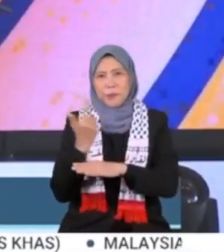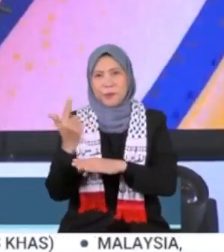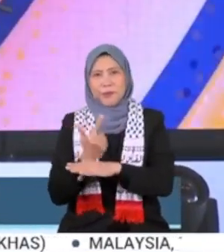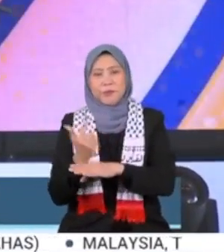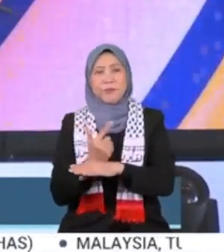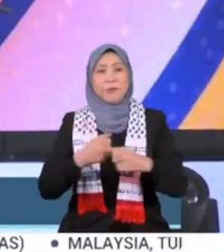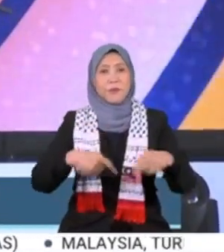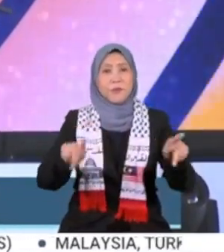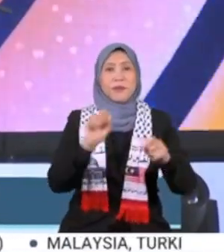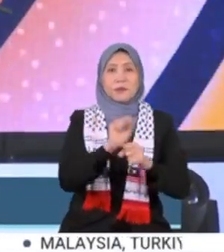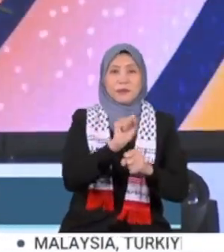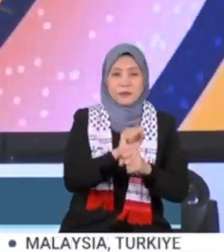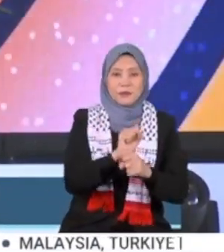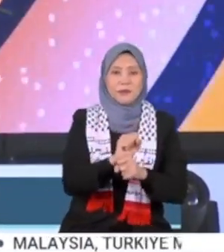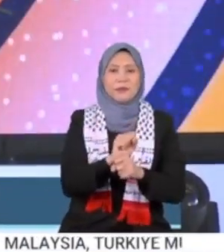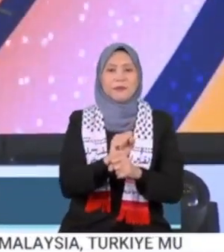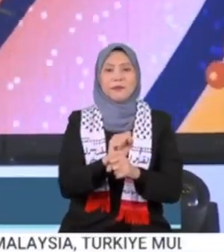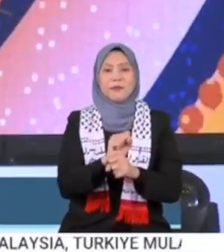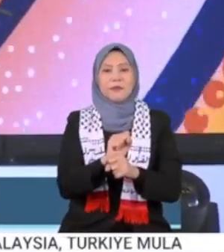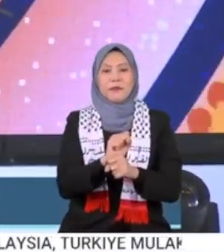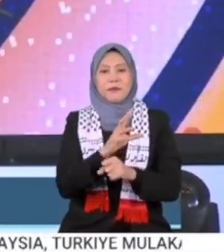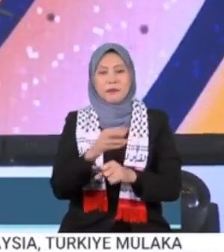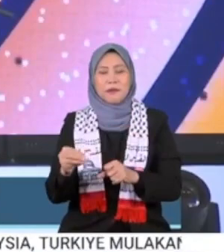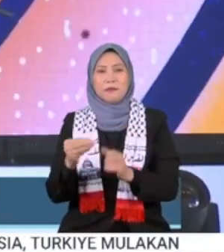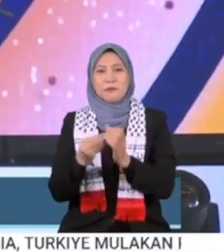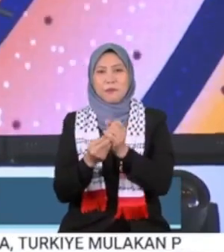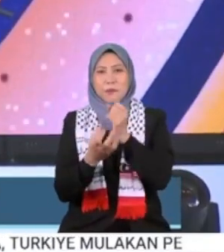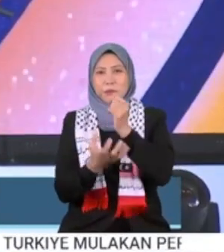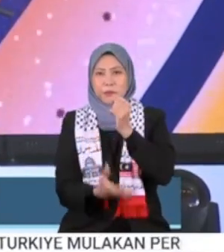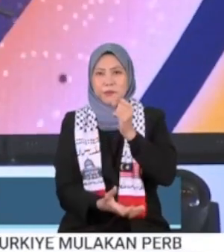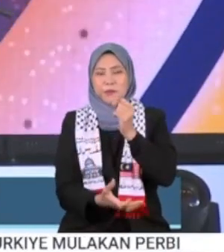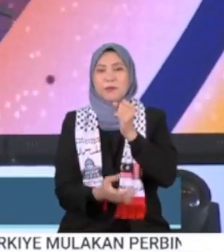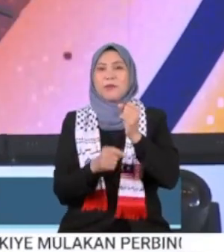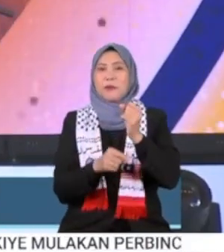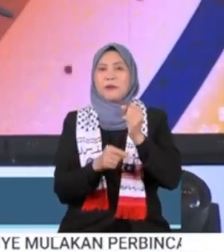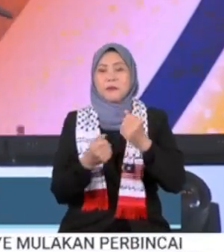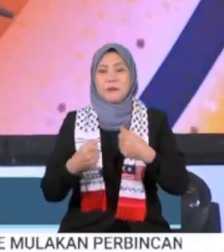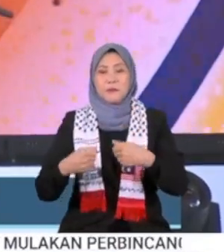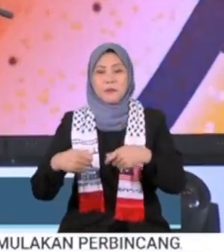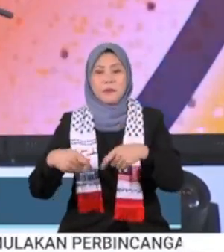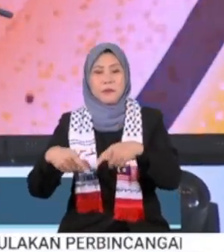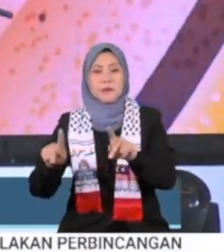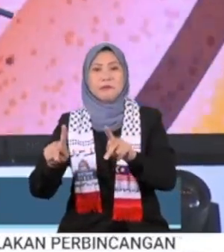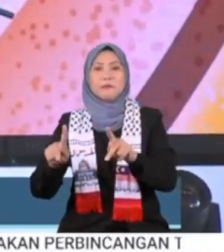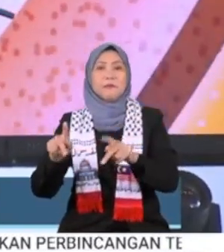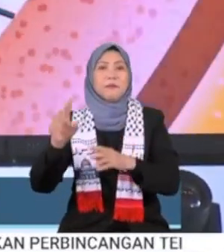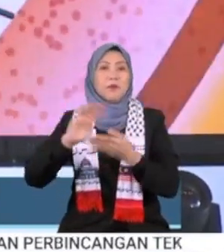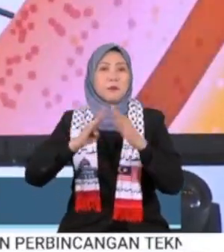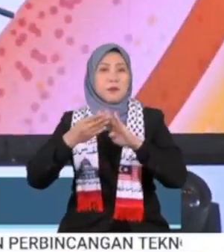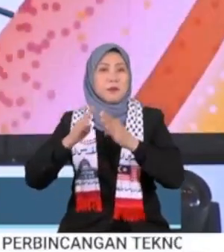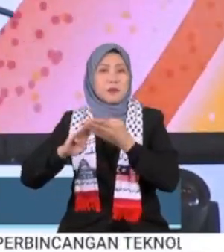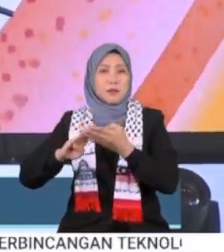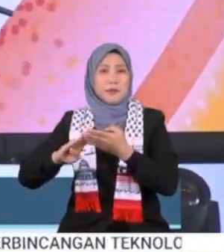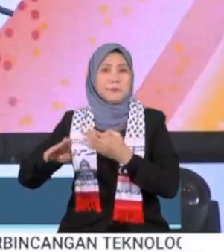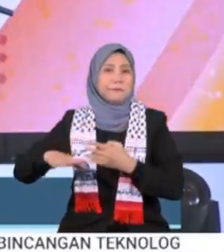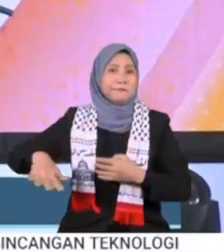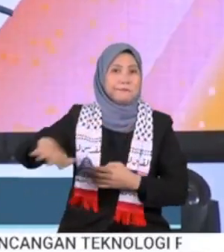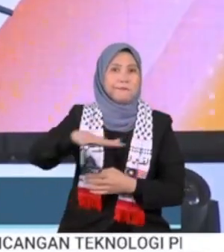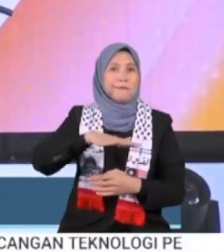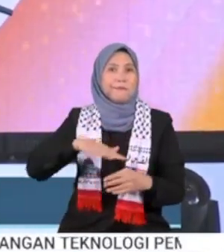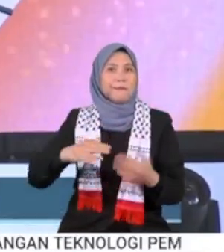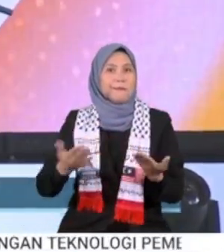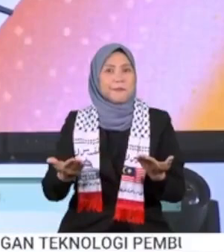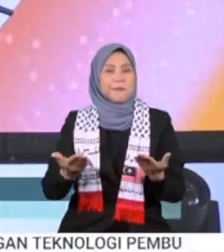placement employment and income Generation opportunities for communities in need such